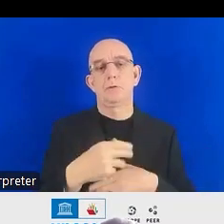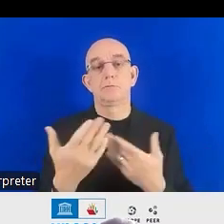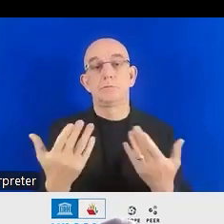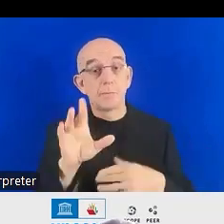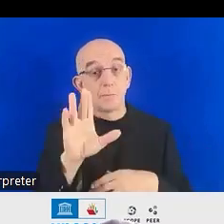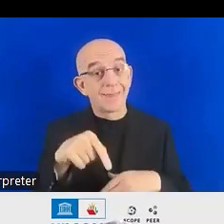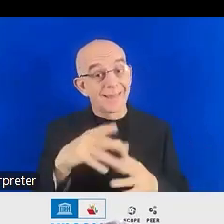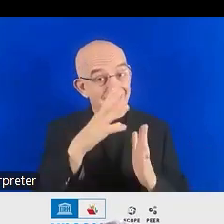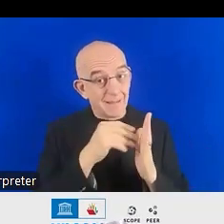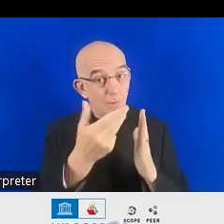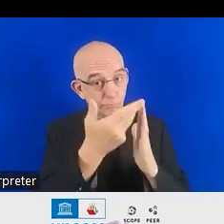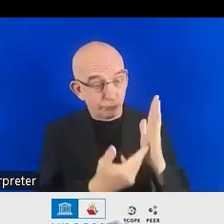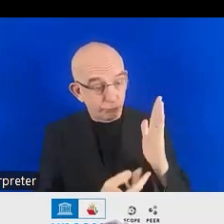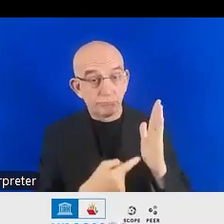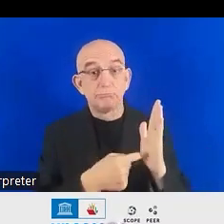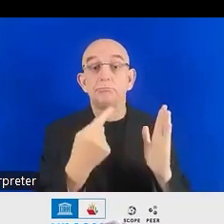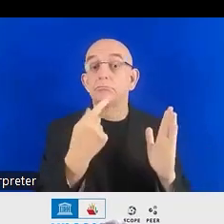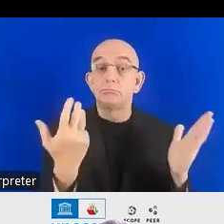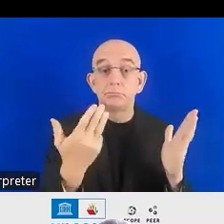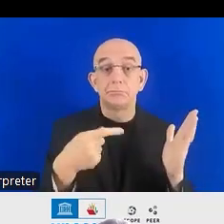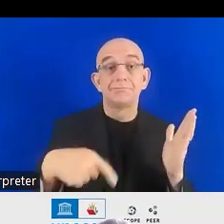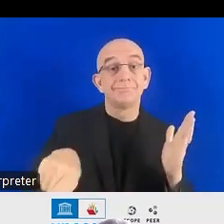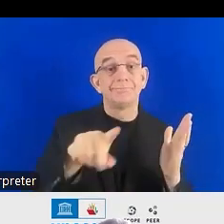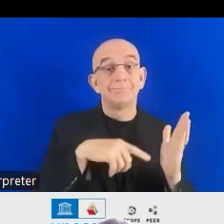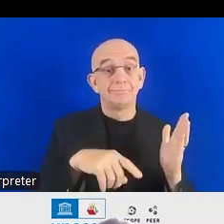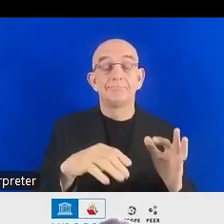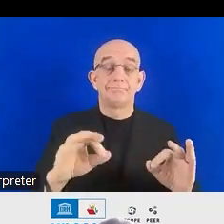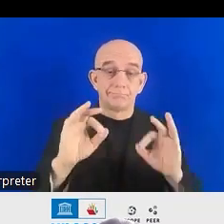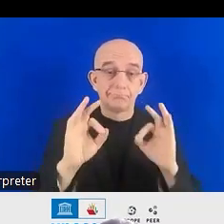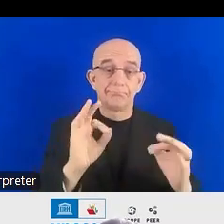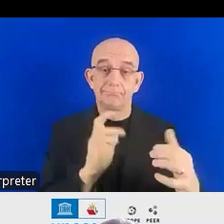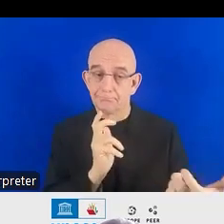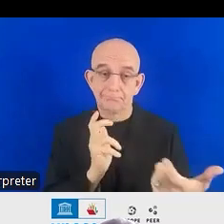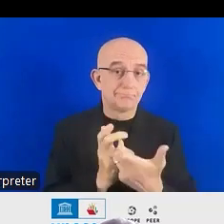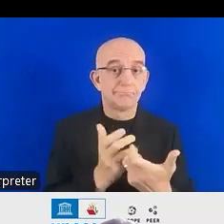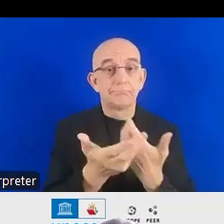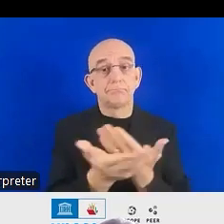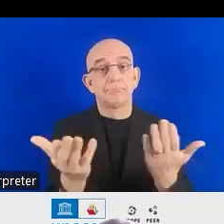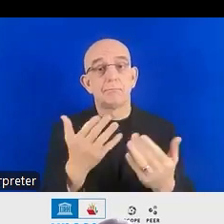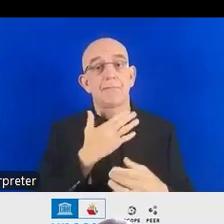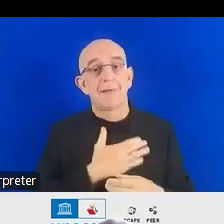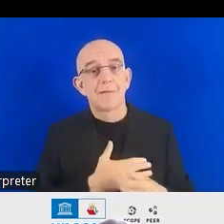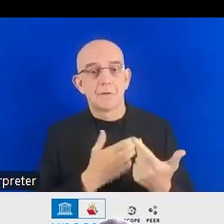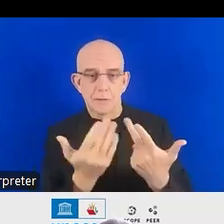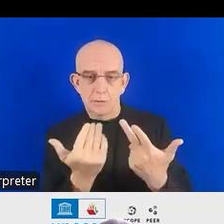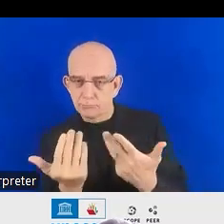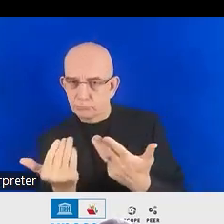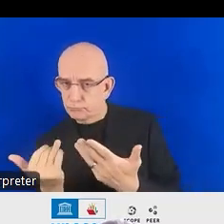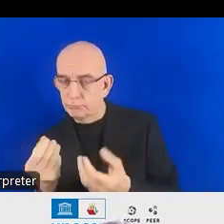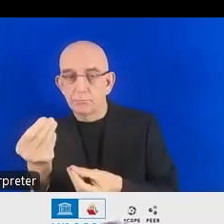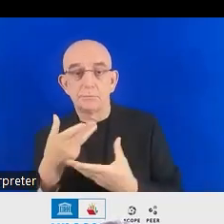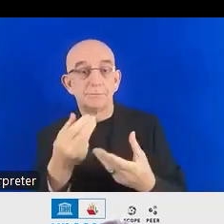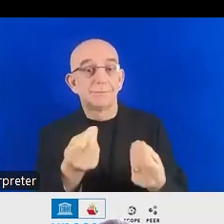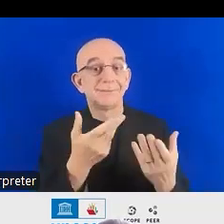that inclusive school need school leaders who promote inclusion and articulate